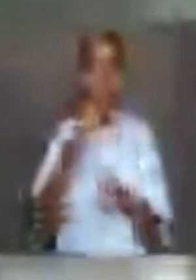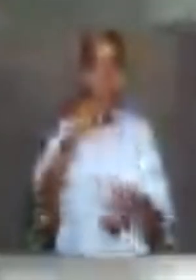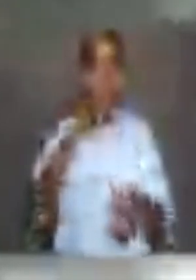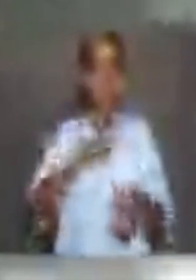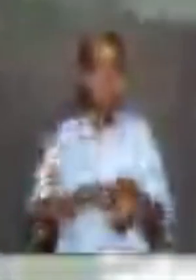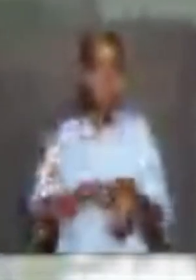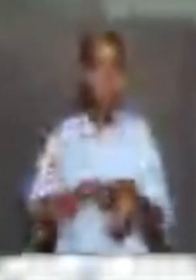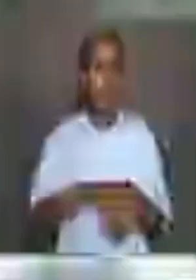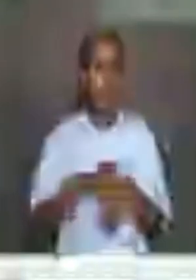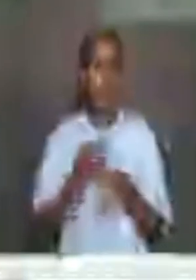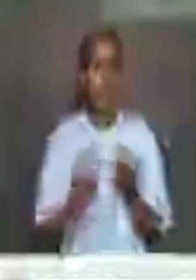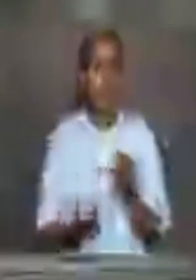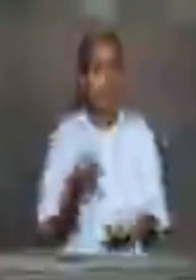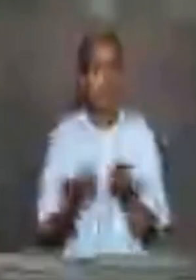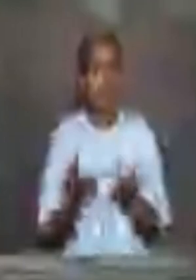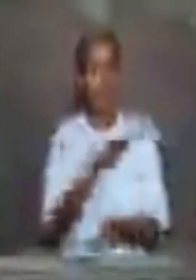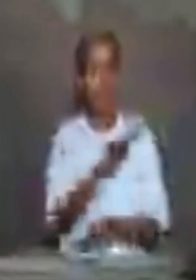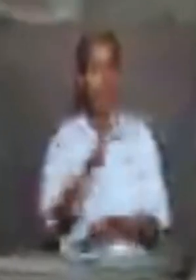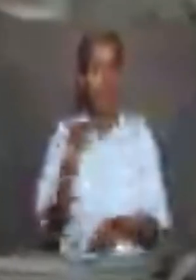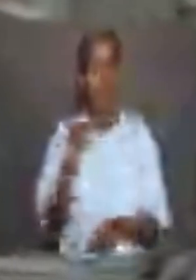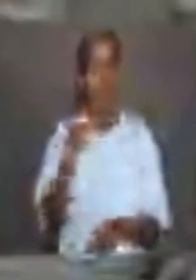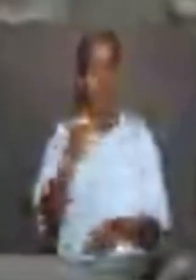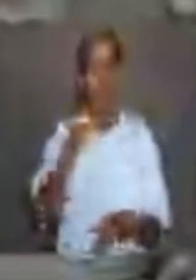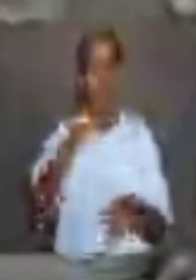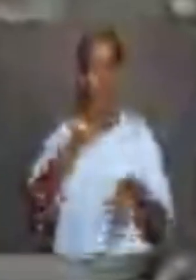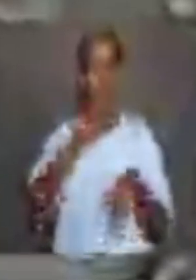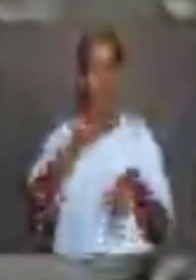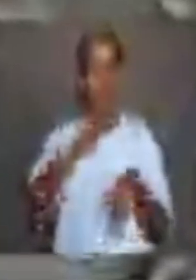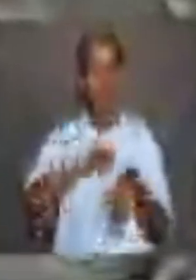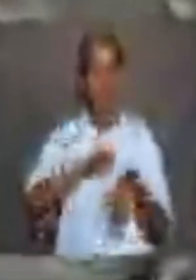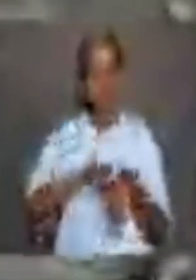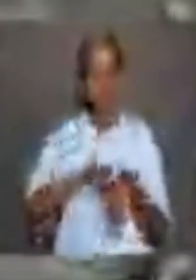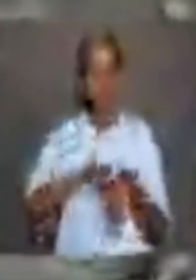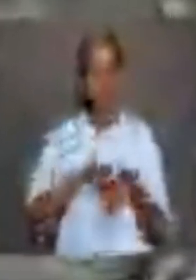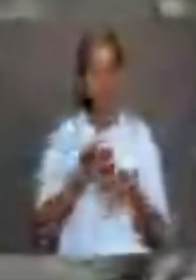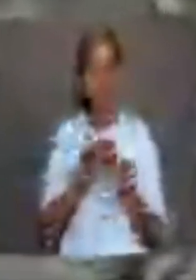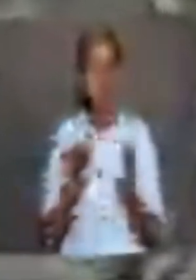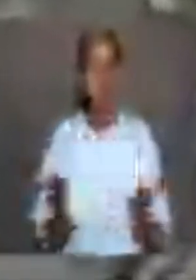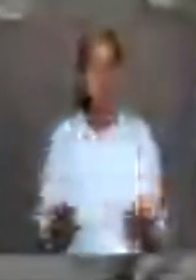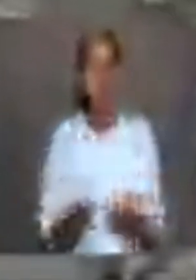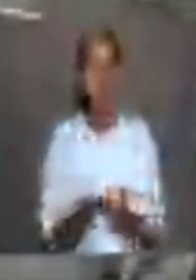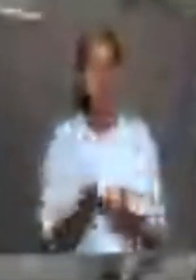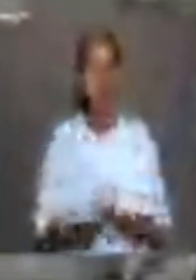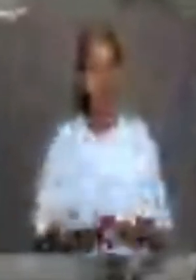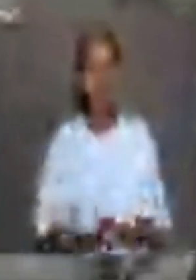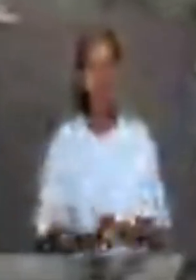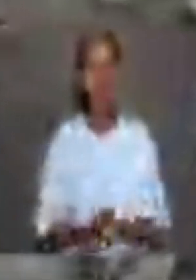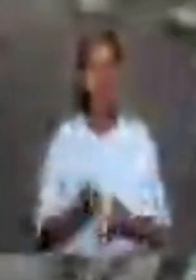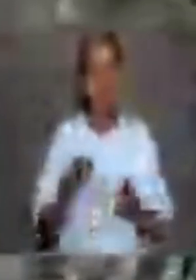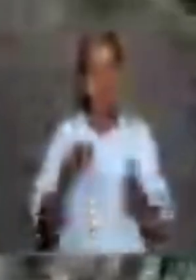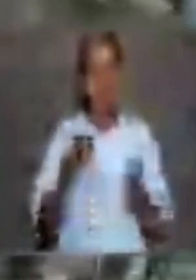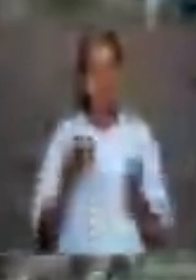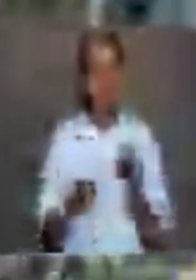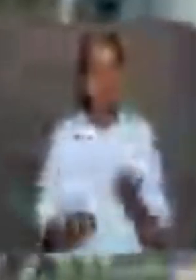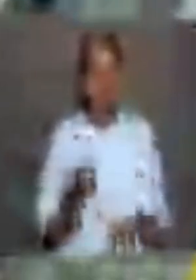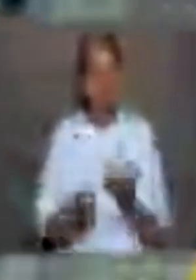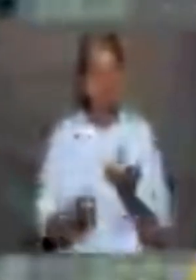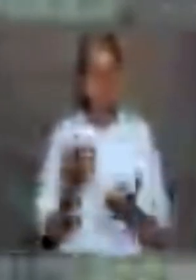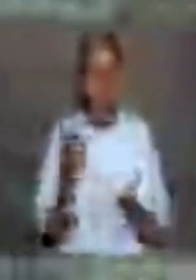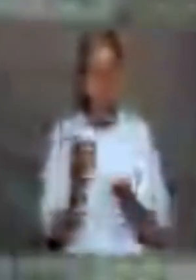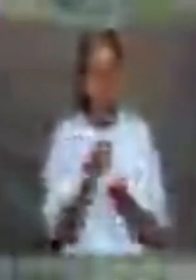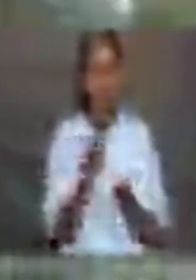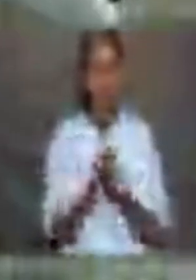the oven and 4 hours in the roaster. The oven can